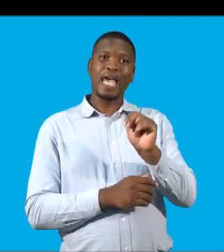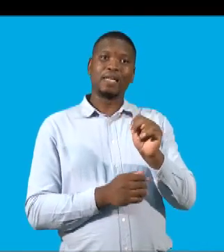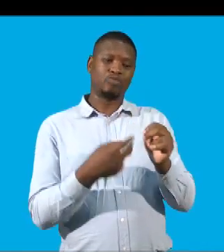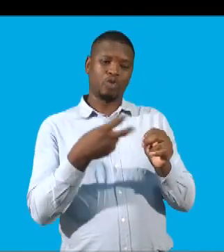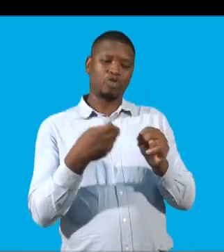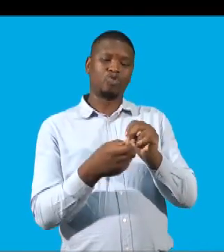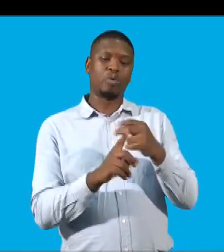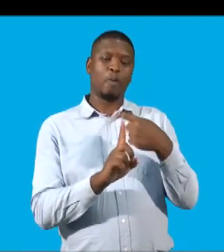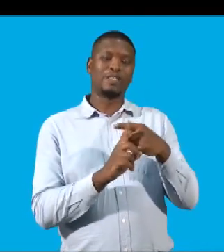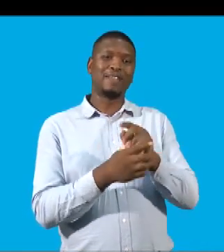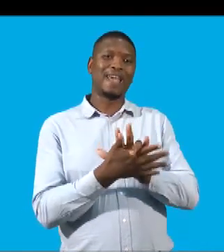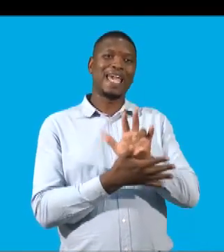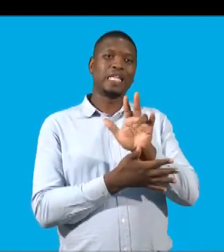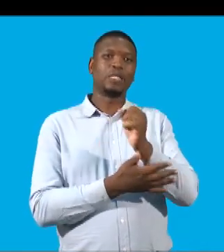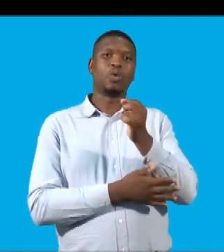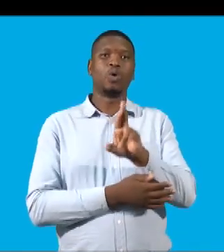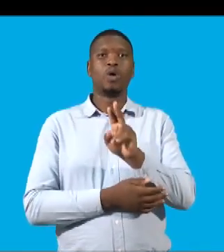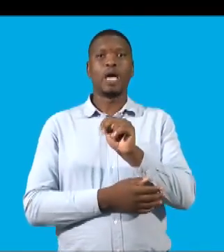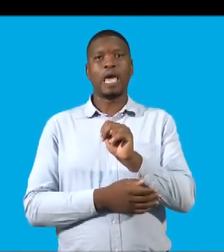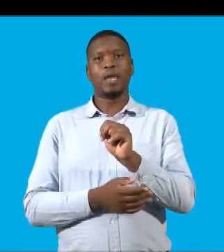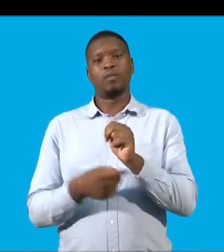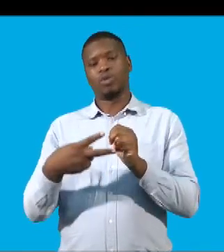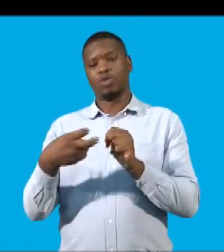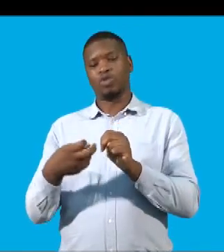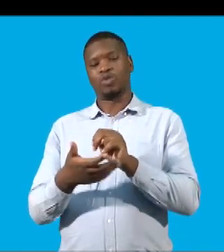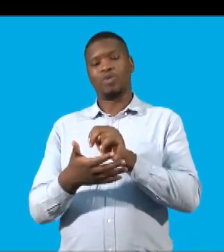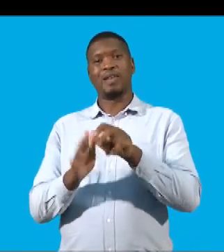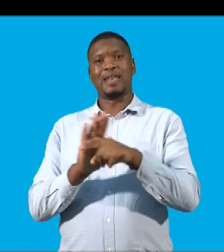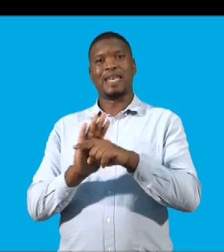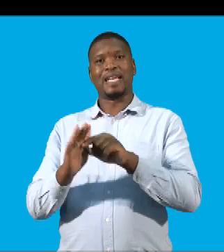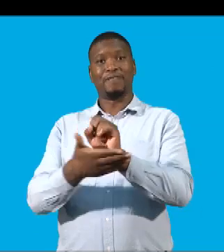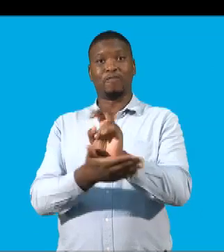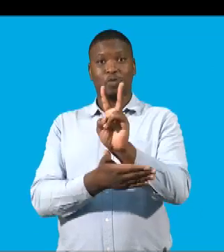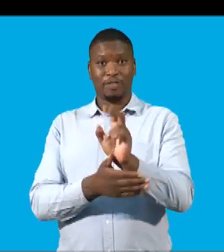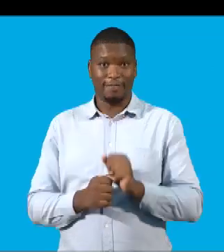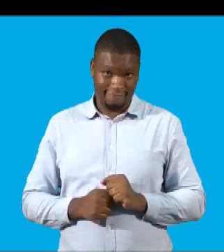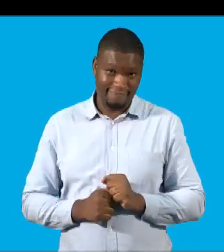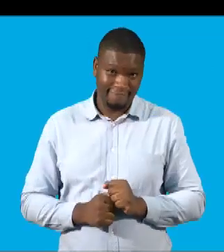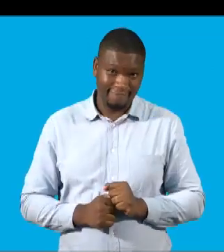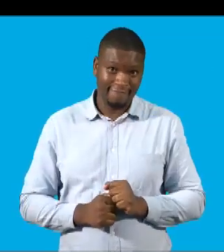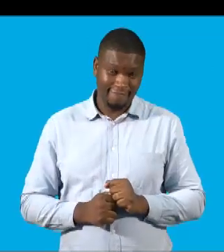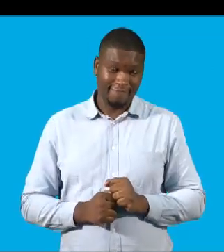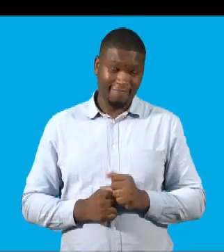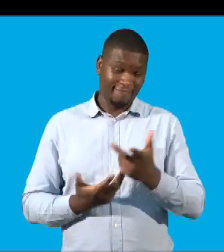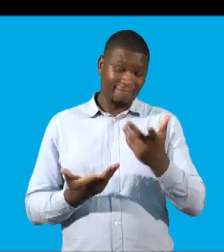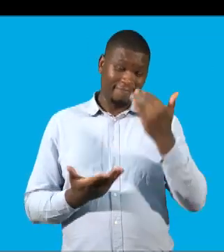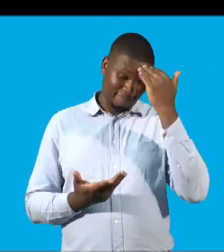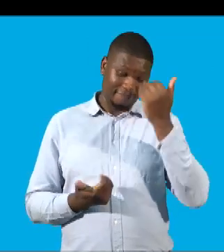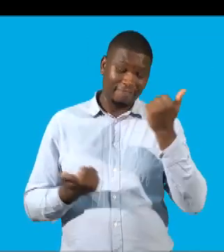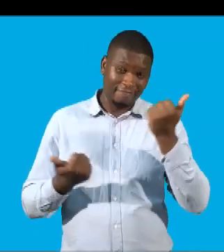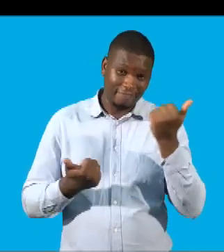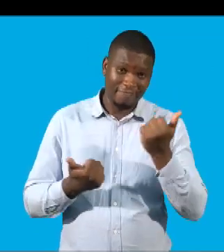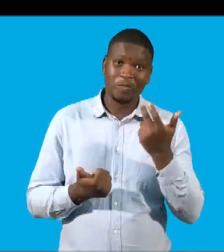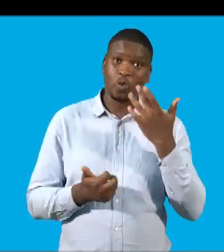a positive 18 or n is equals to a negative 12. And of course, we know that when it comes